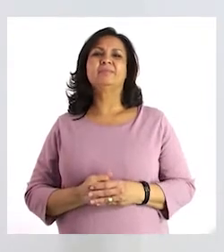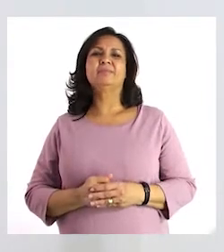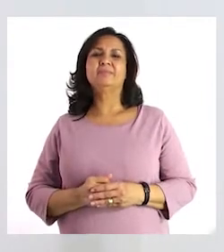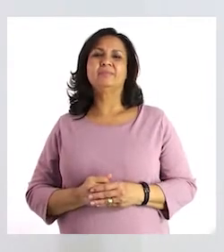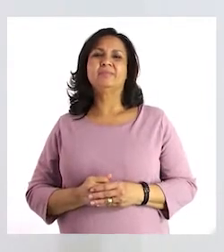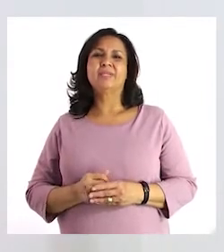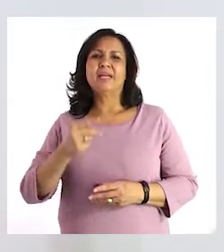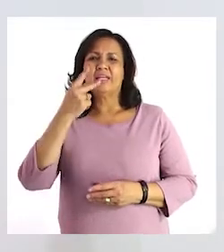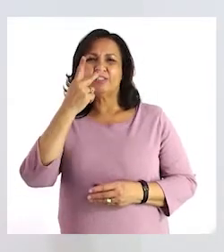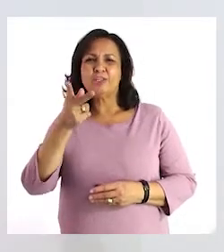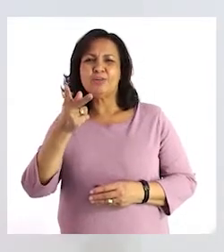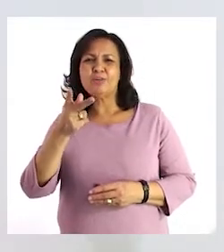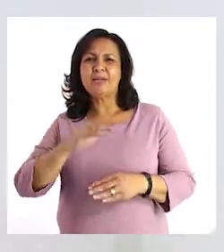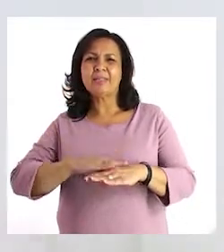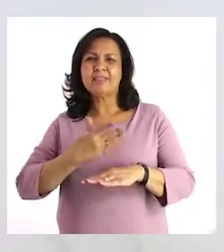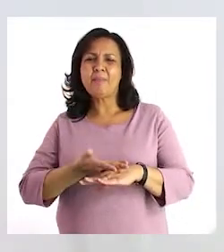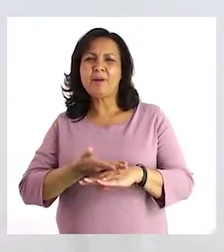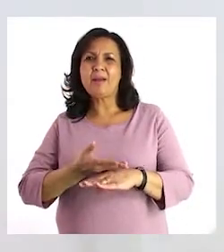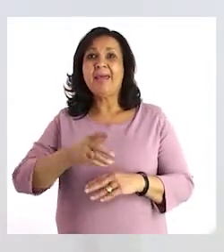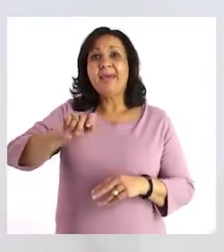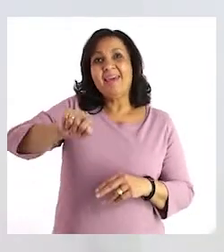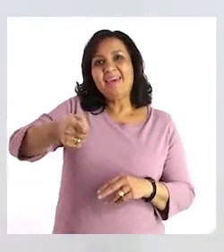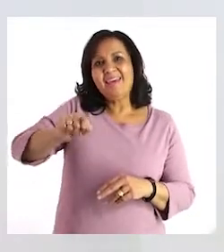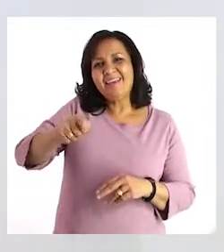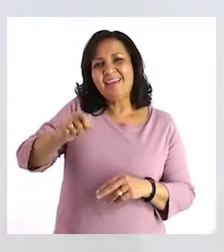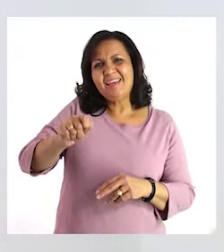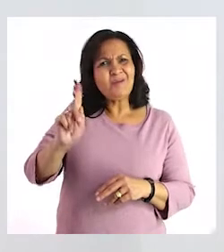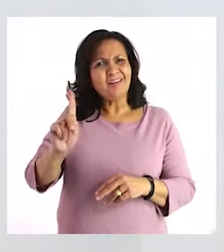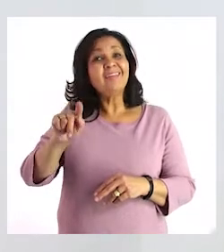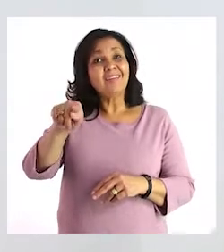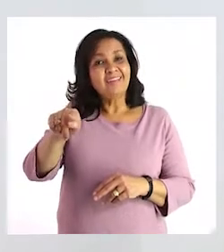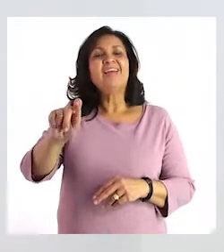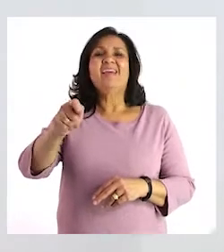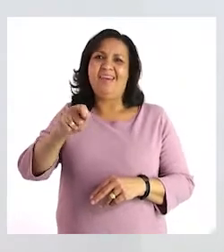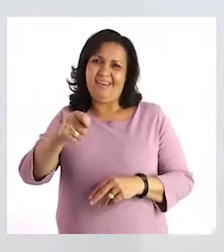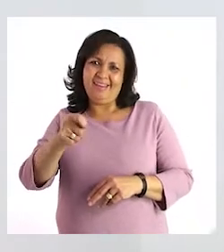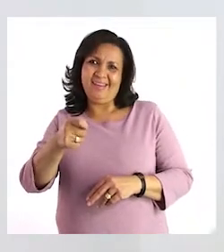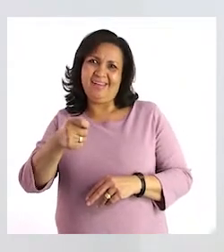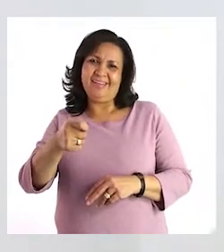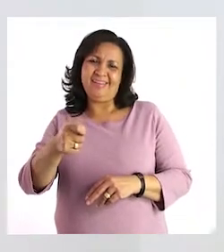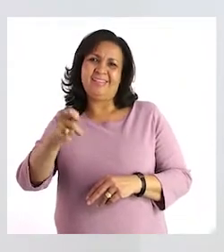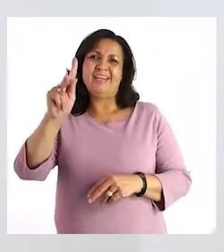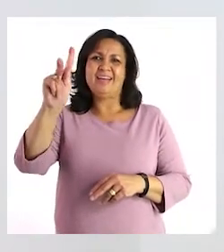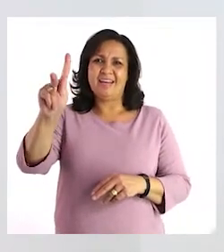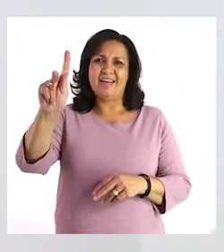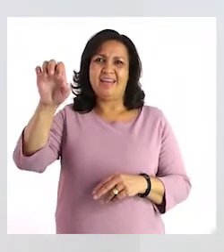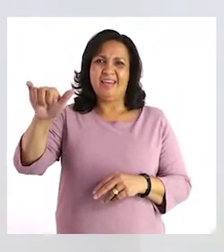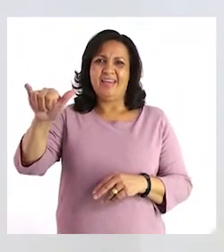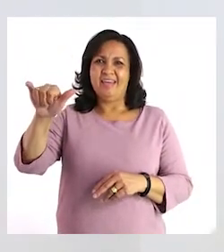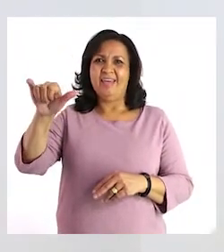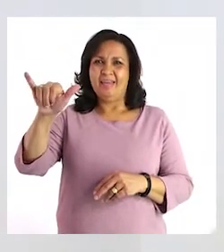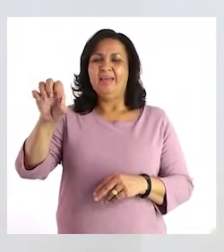Let's look at another example. Wow, what is this? Keys. Yes, keys. The